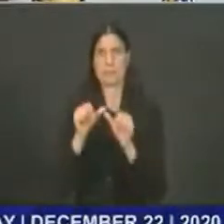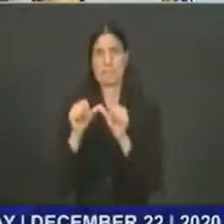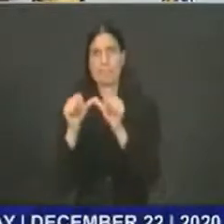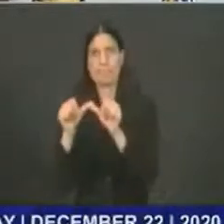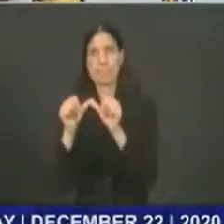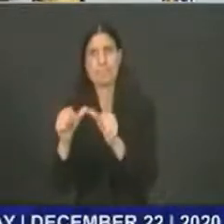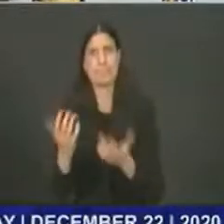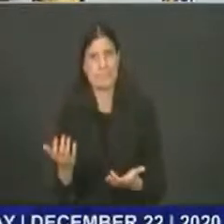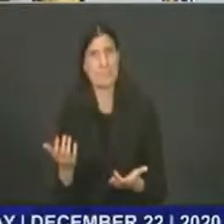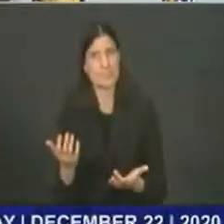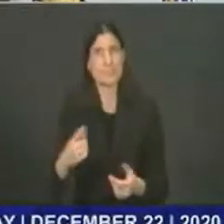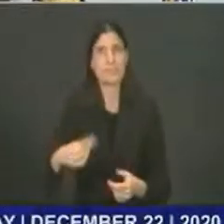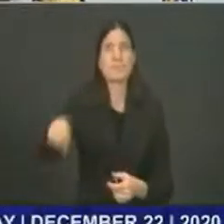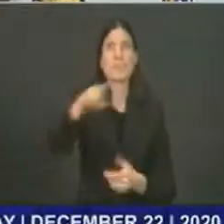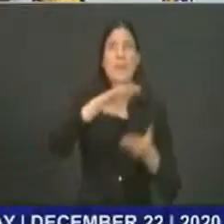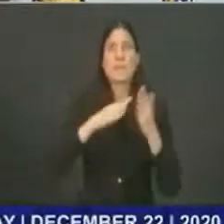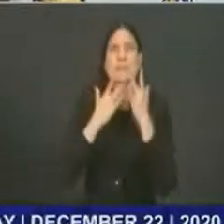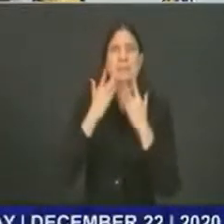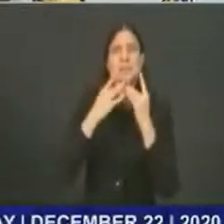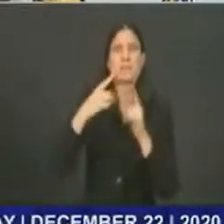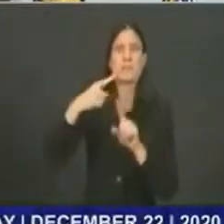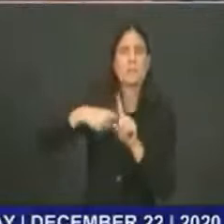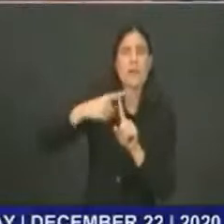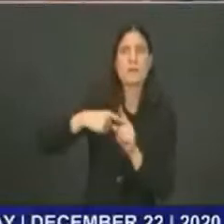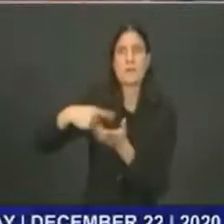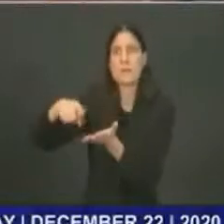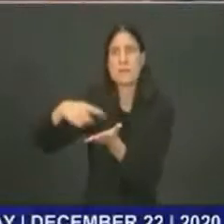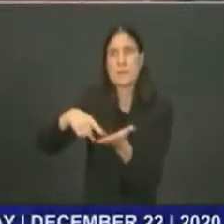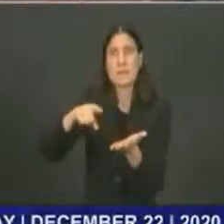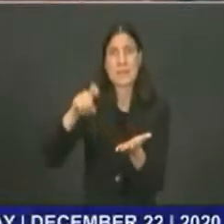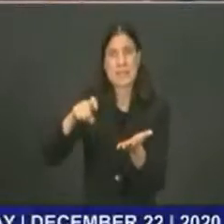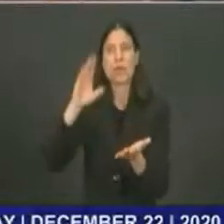assistance, which we are, desperately in need for.